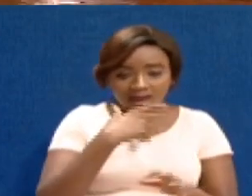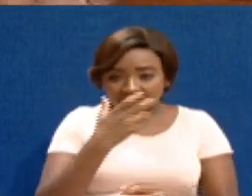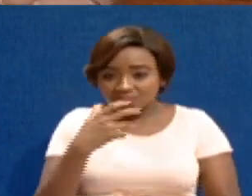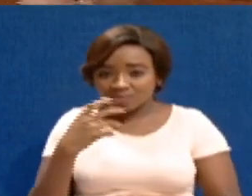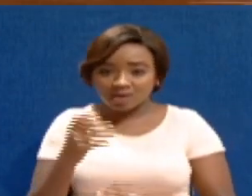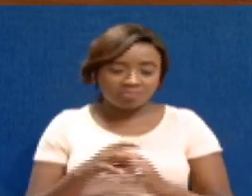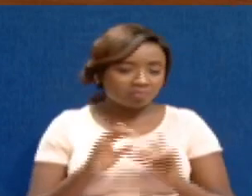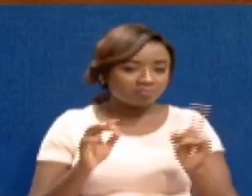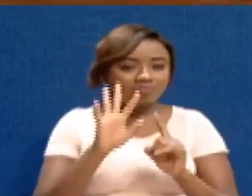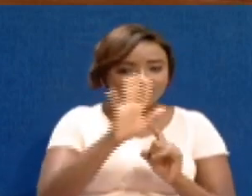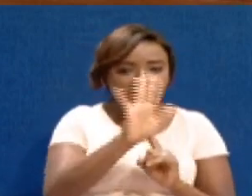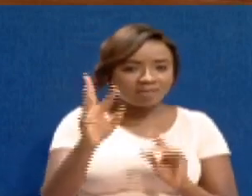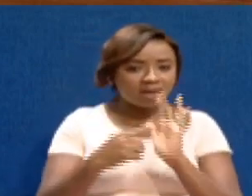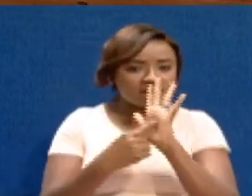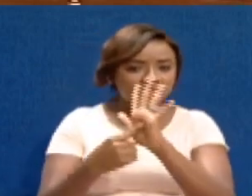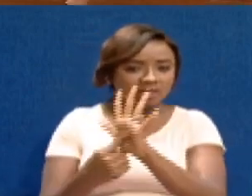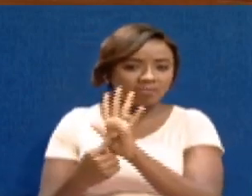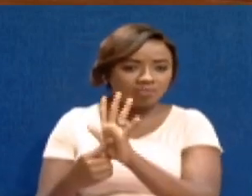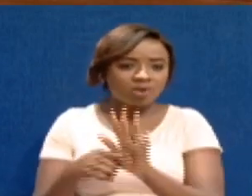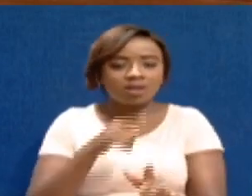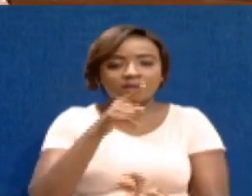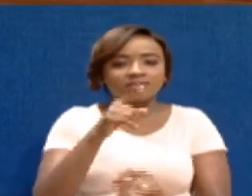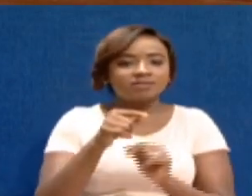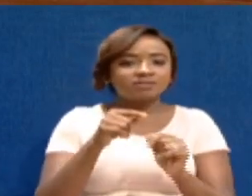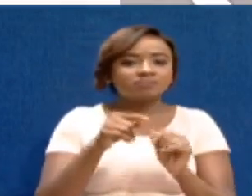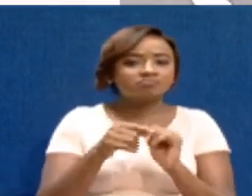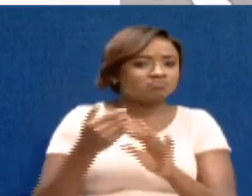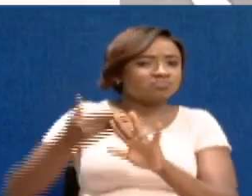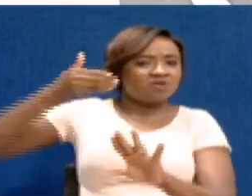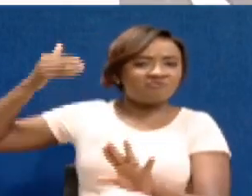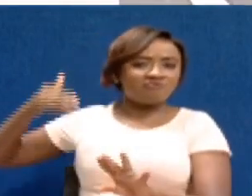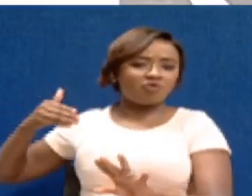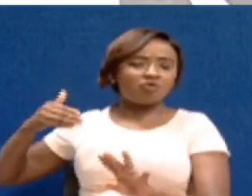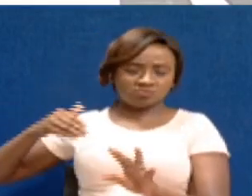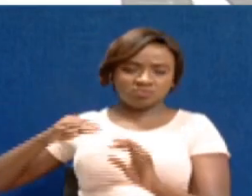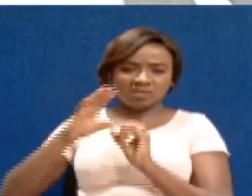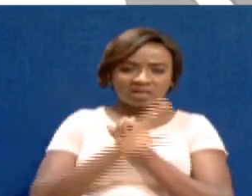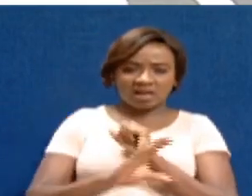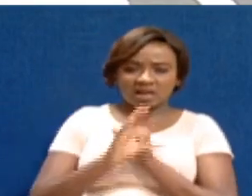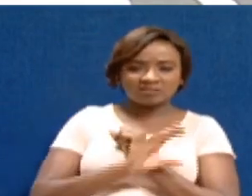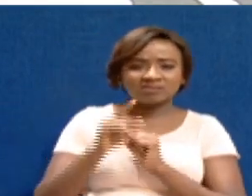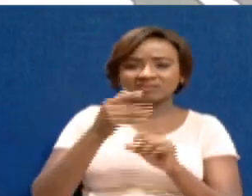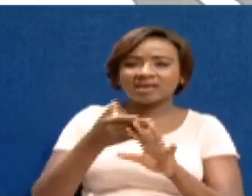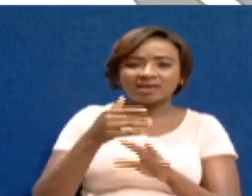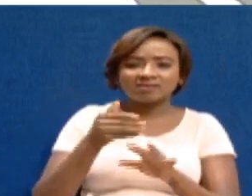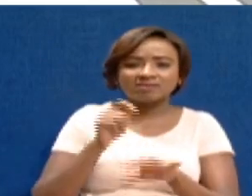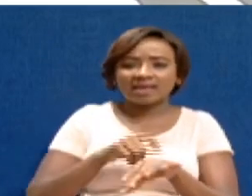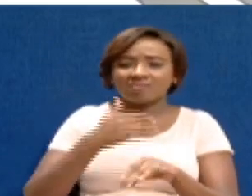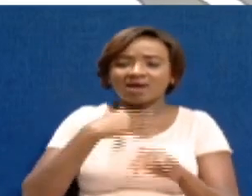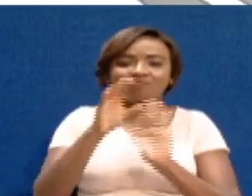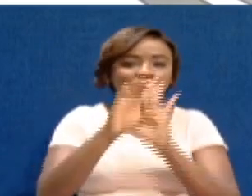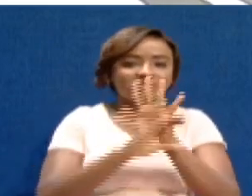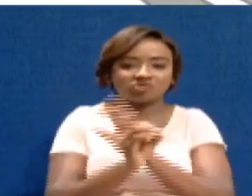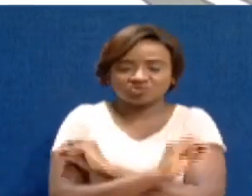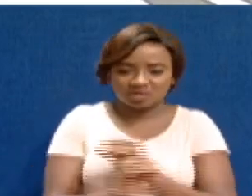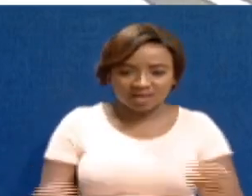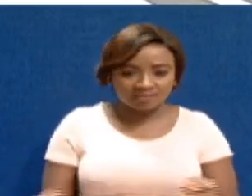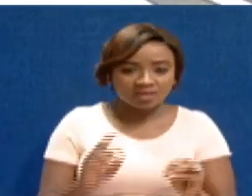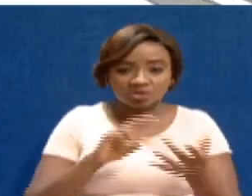when she says a Rendile can never be a president of the Republic of Kenya, the fact is the Rendile fall within the